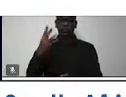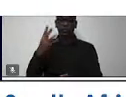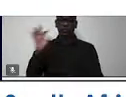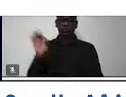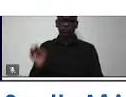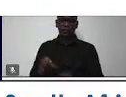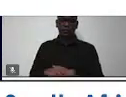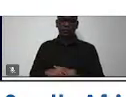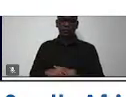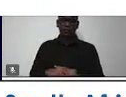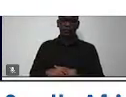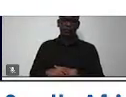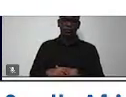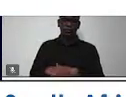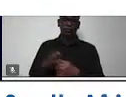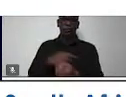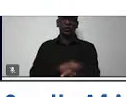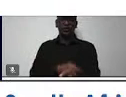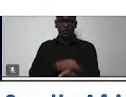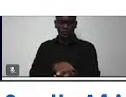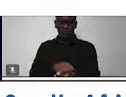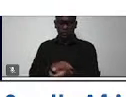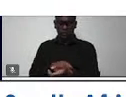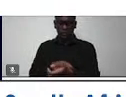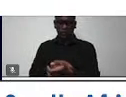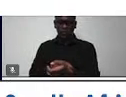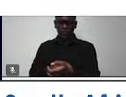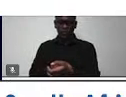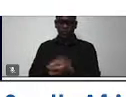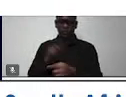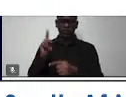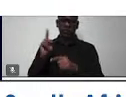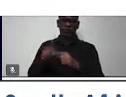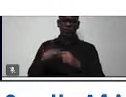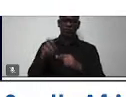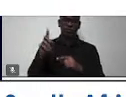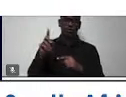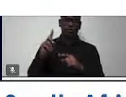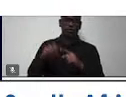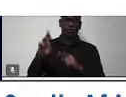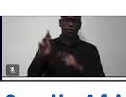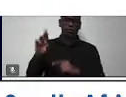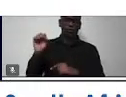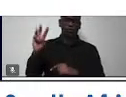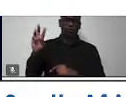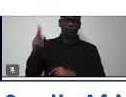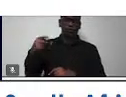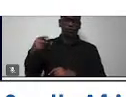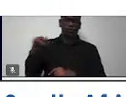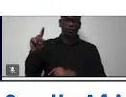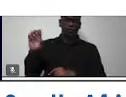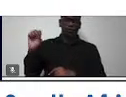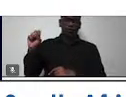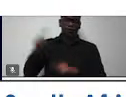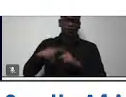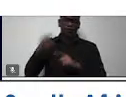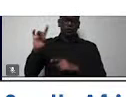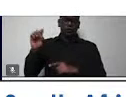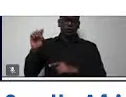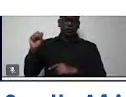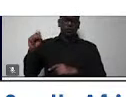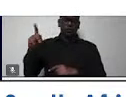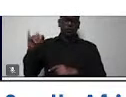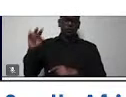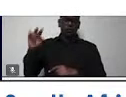edible preparations, and raw hides and skins are actually on that list, and live trees